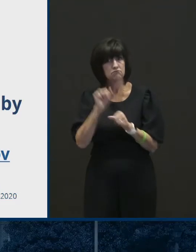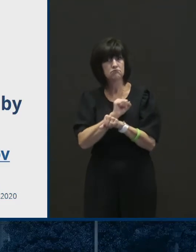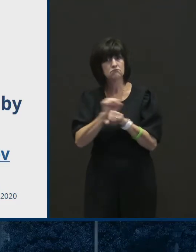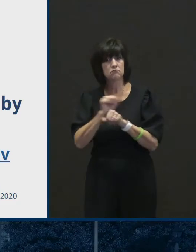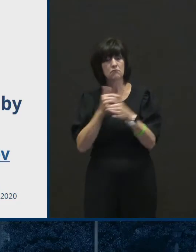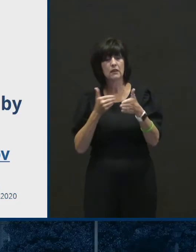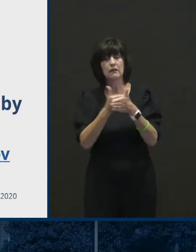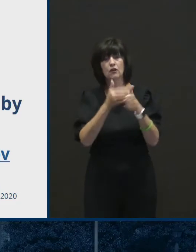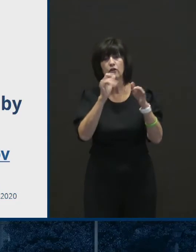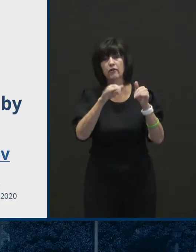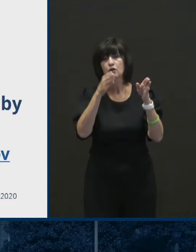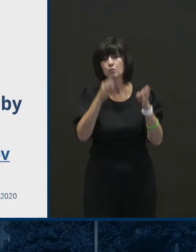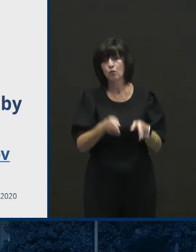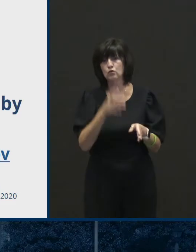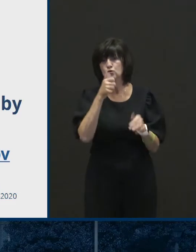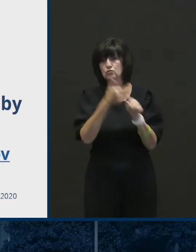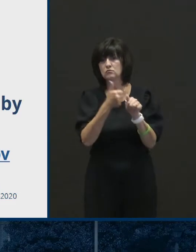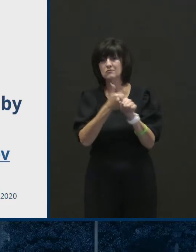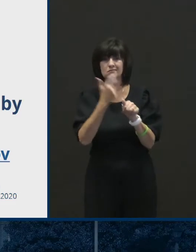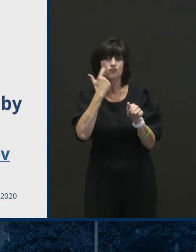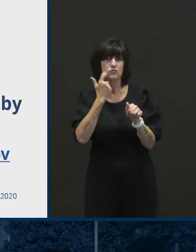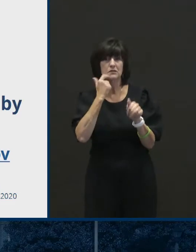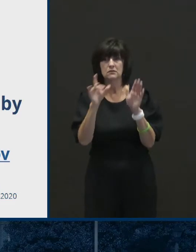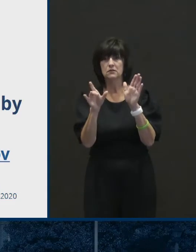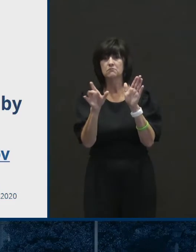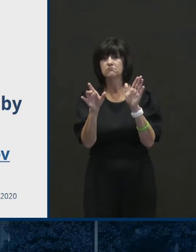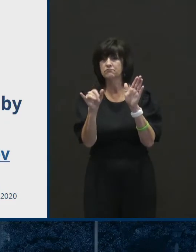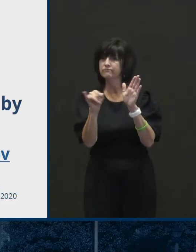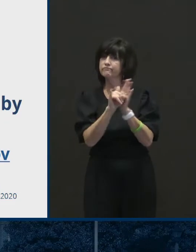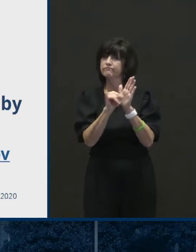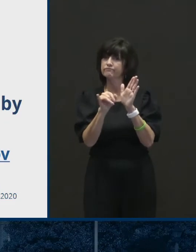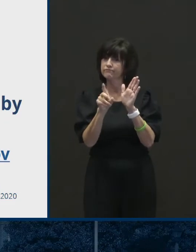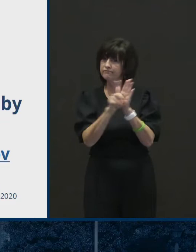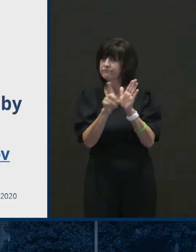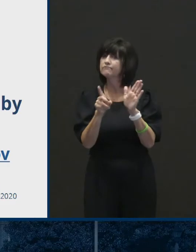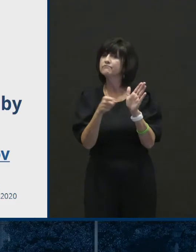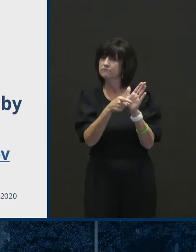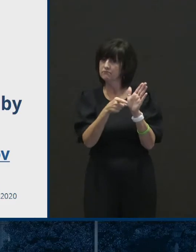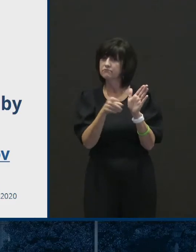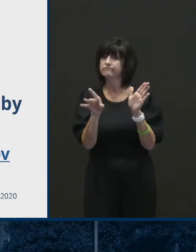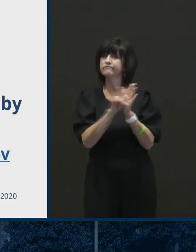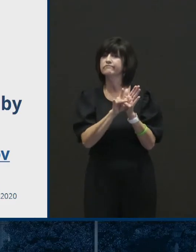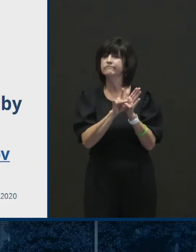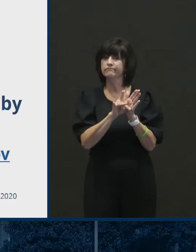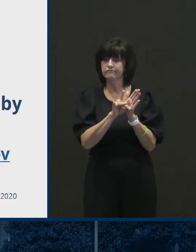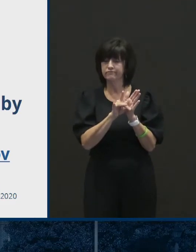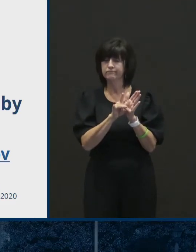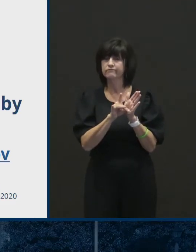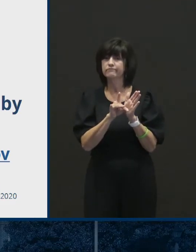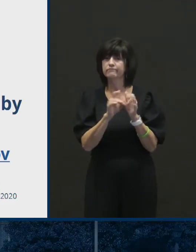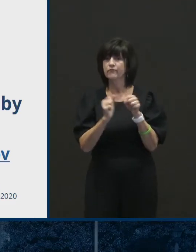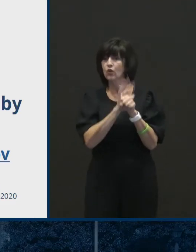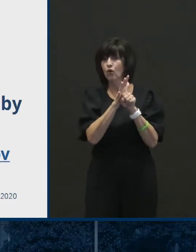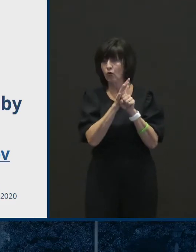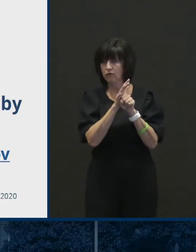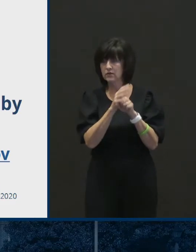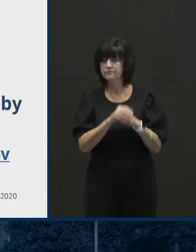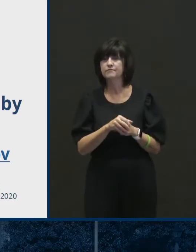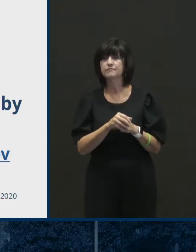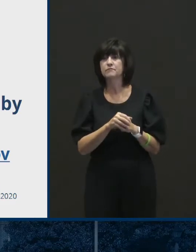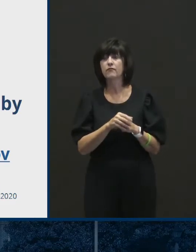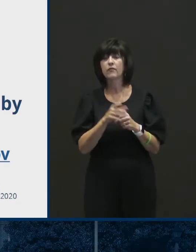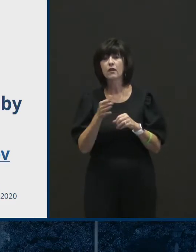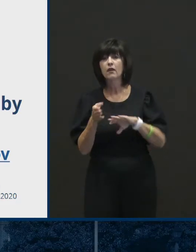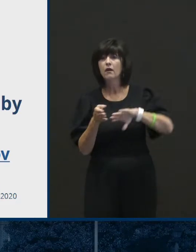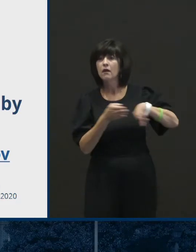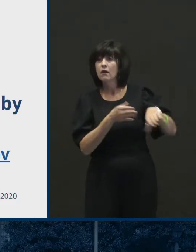before I turn it over to Dr. Rattay. We're coming to the end of the month of September. We need everybody to complete your census by